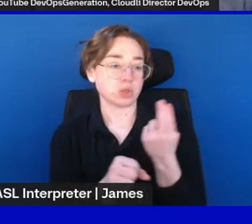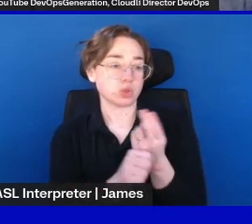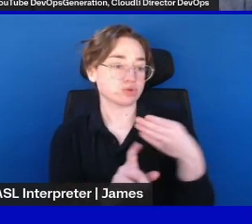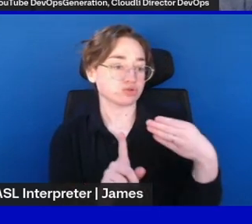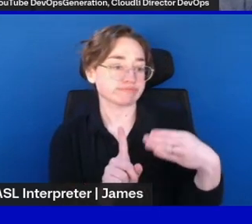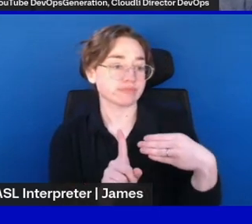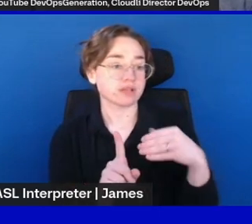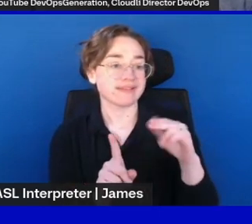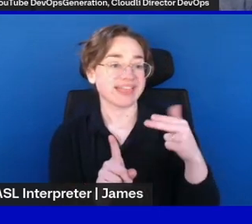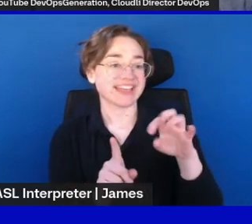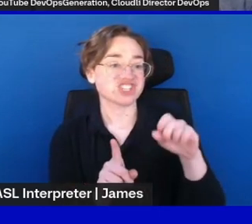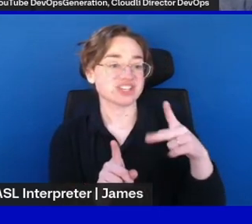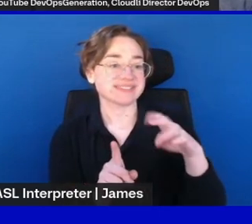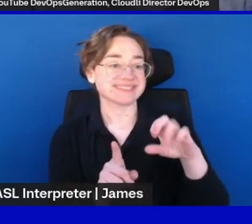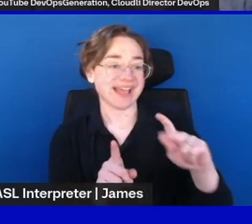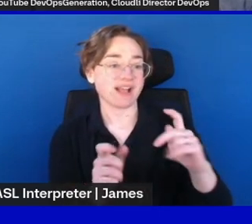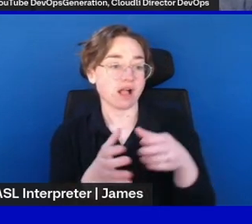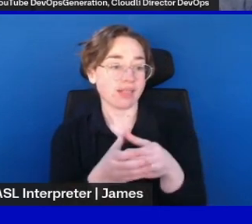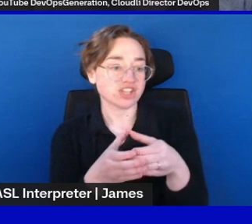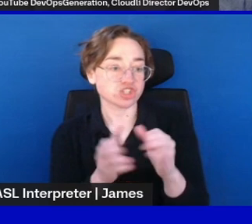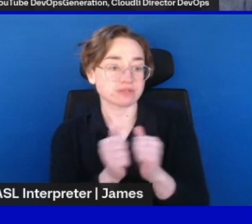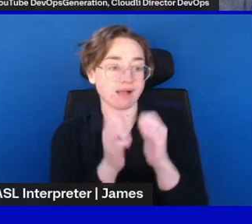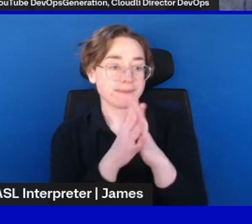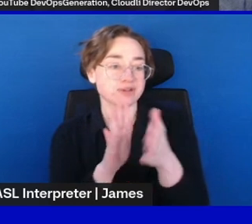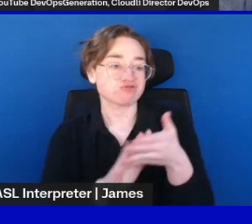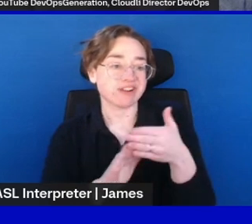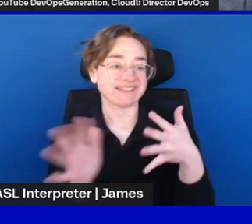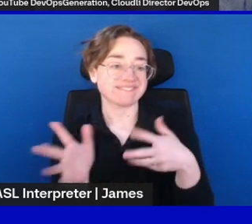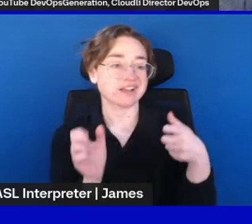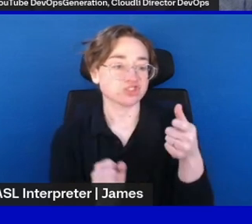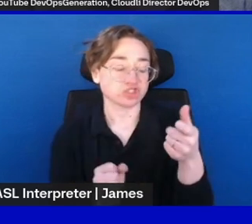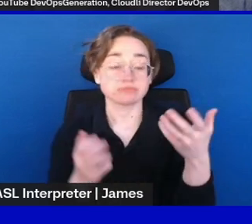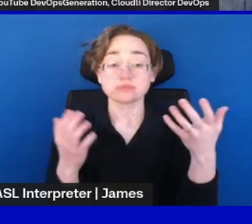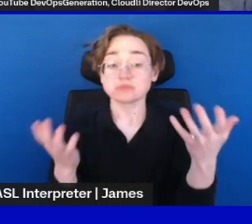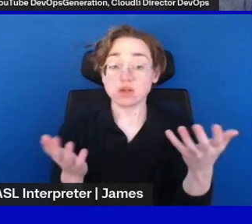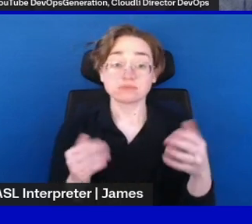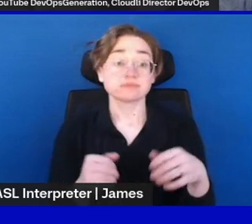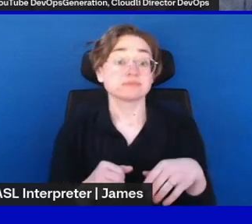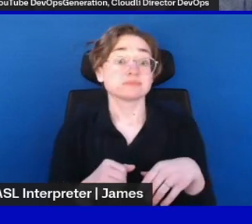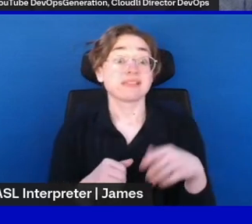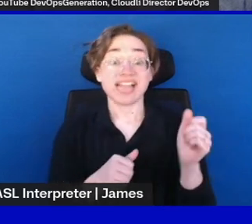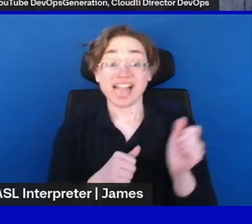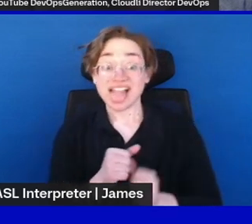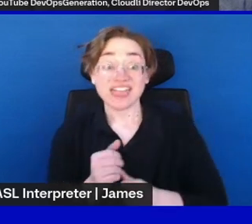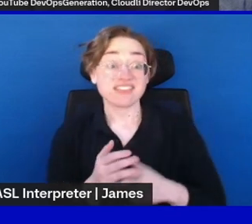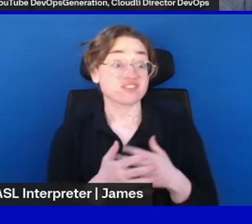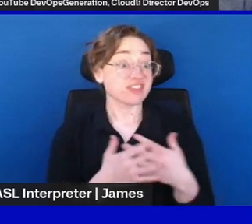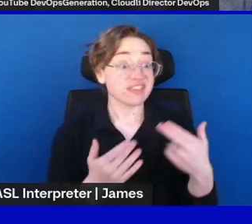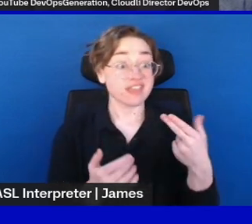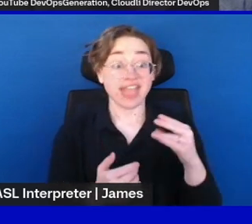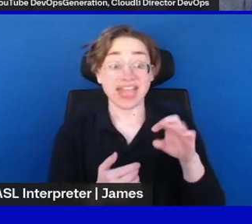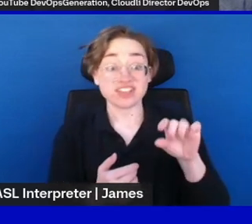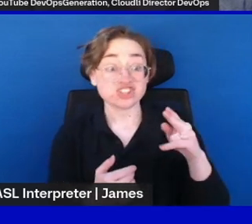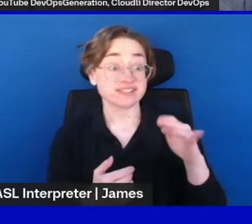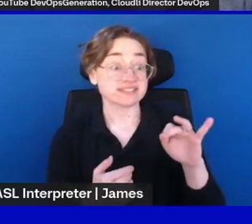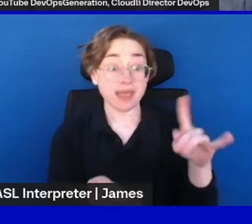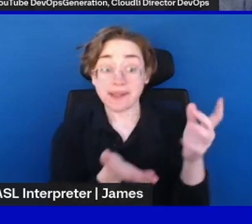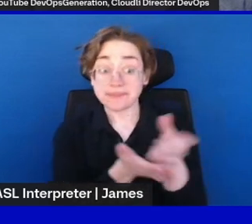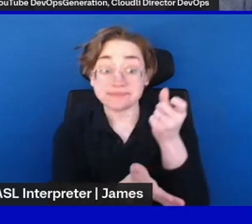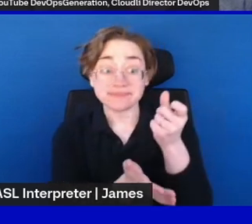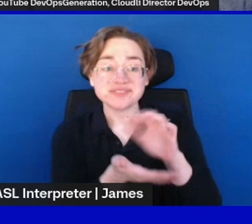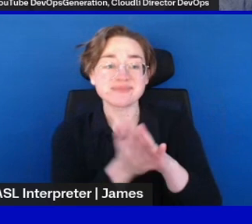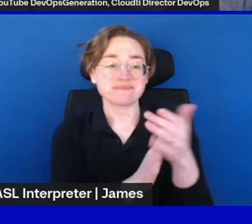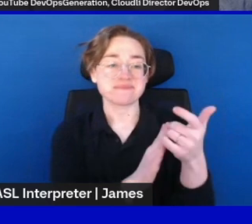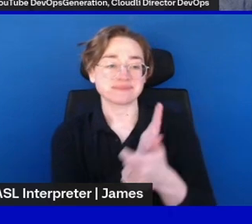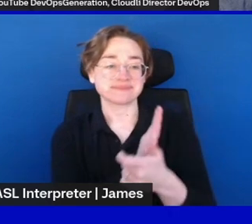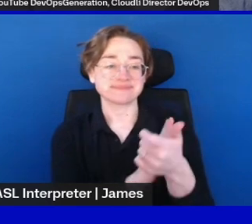cluster going up and running faster. So automate everything with Hashistack, because that'll let the